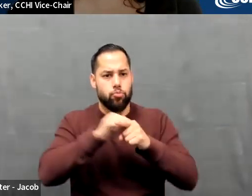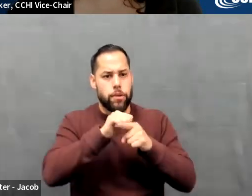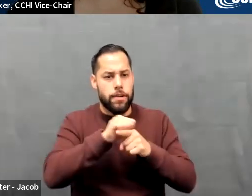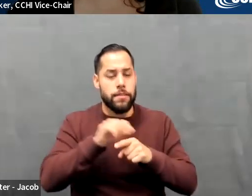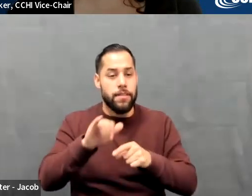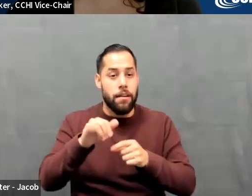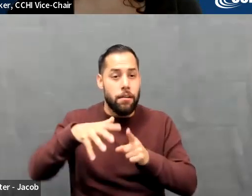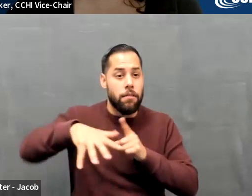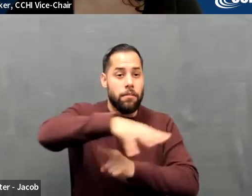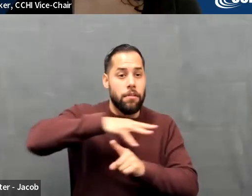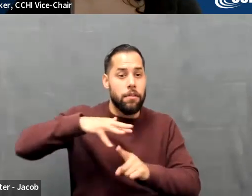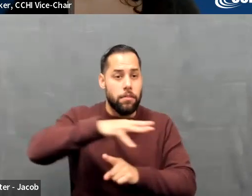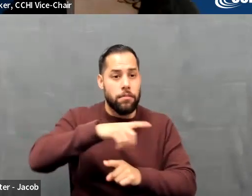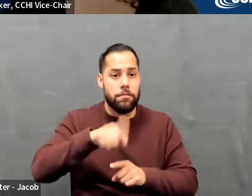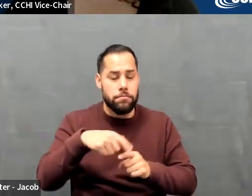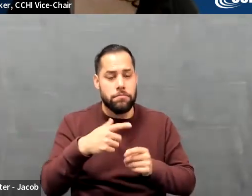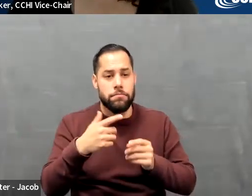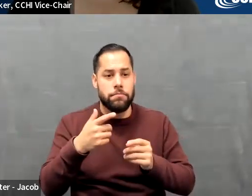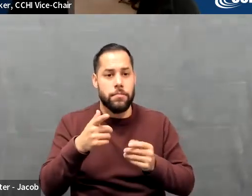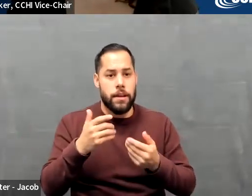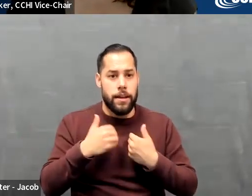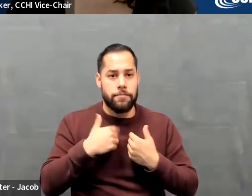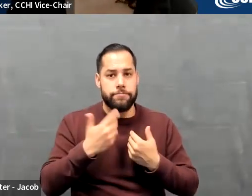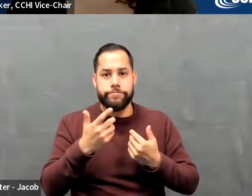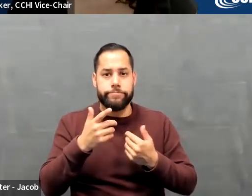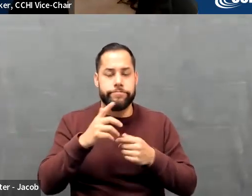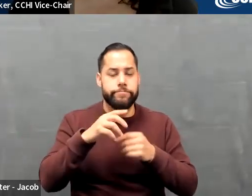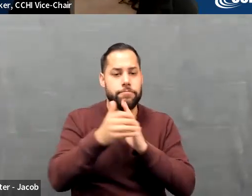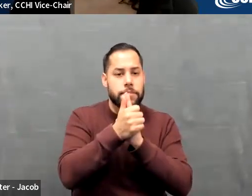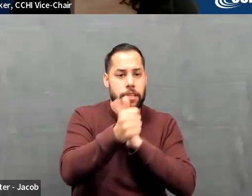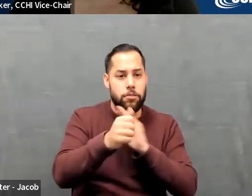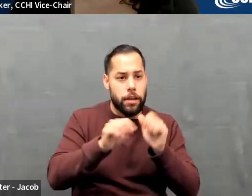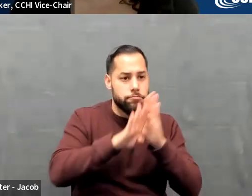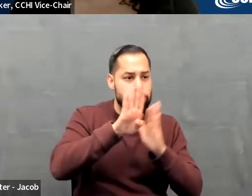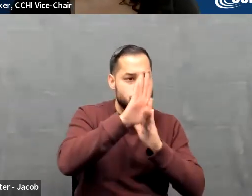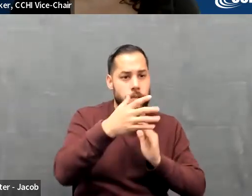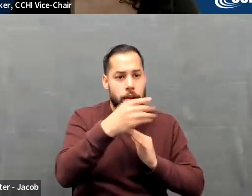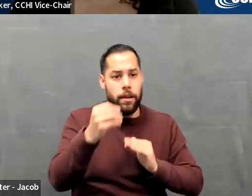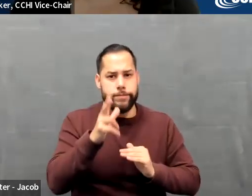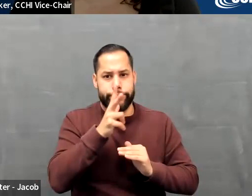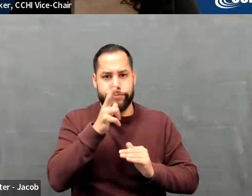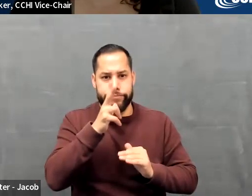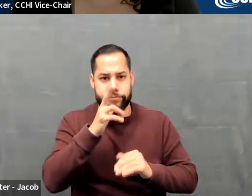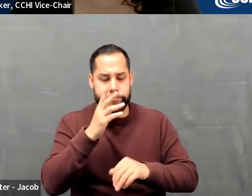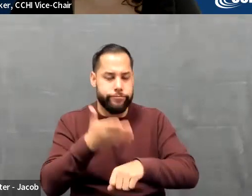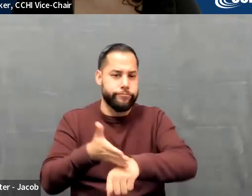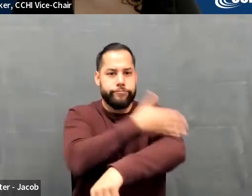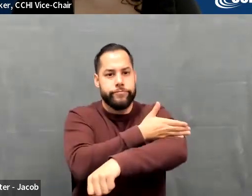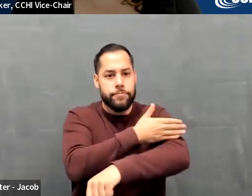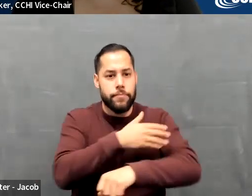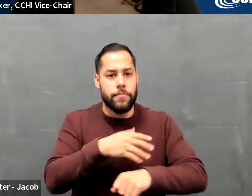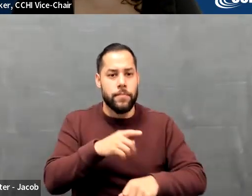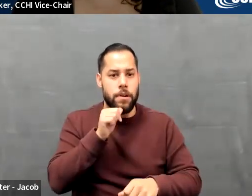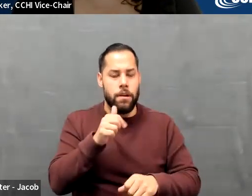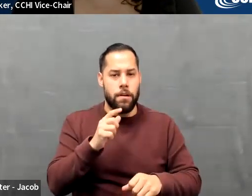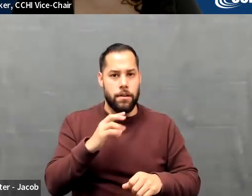knowledge and polish specific skills and not be pressured about, oh, I have to be paid to do this,